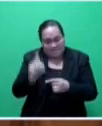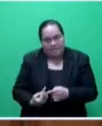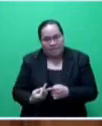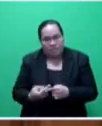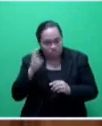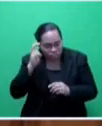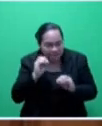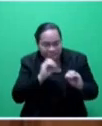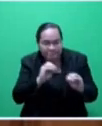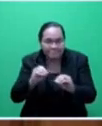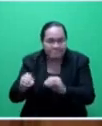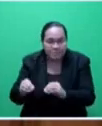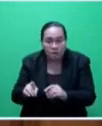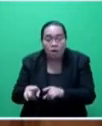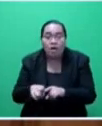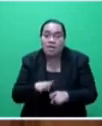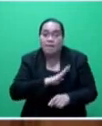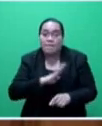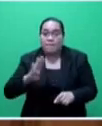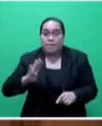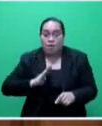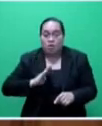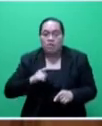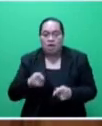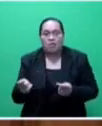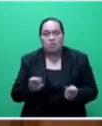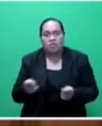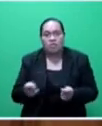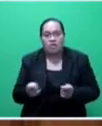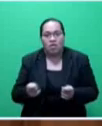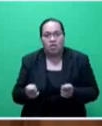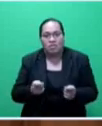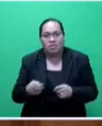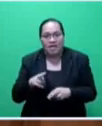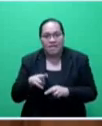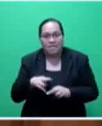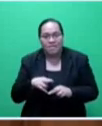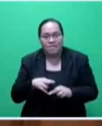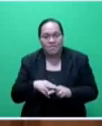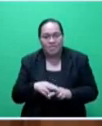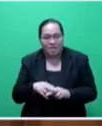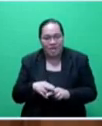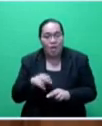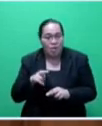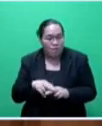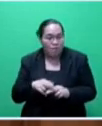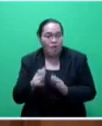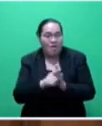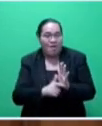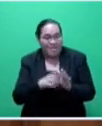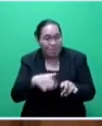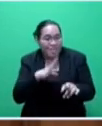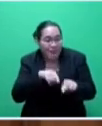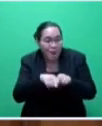to a great extent, it is the board which controls the Fiji, what essentially the Fiji lawyers